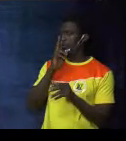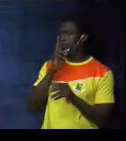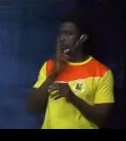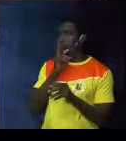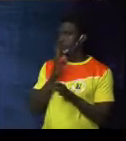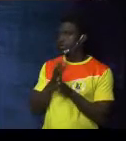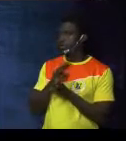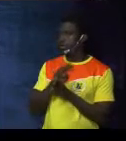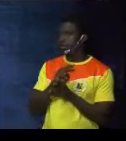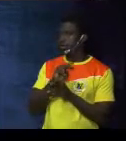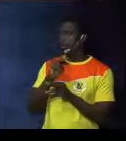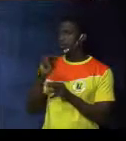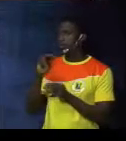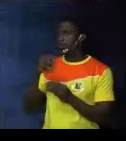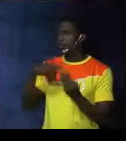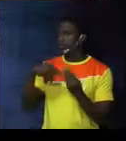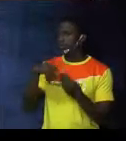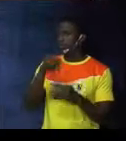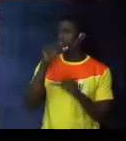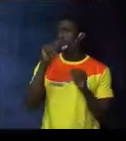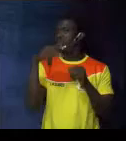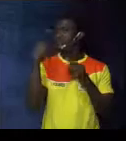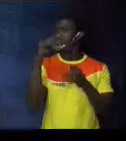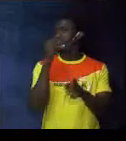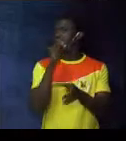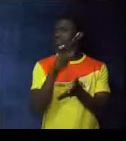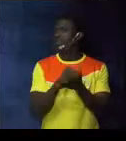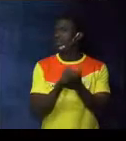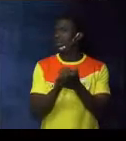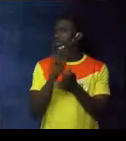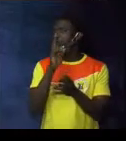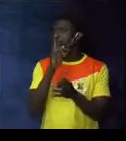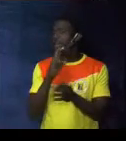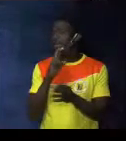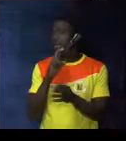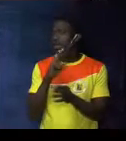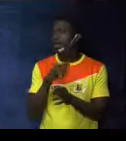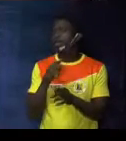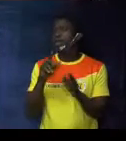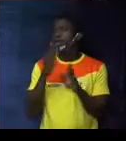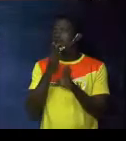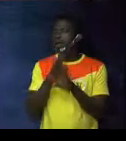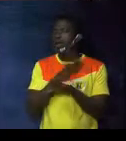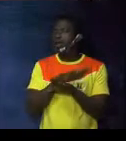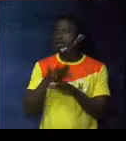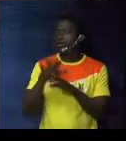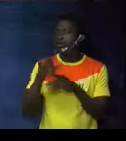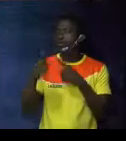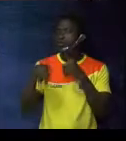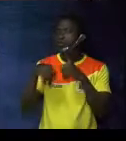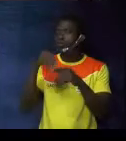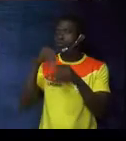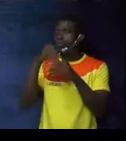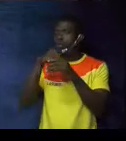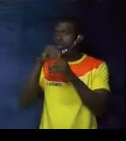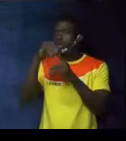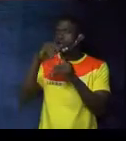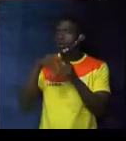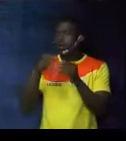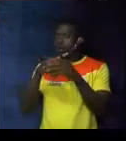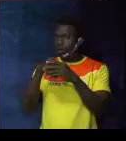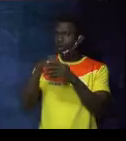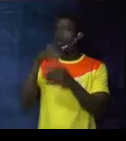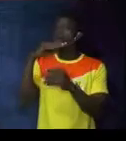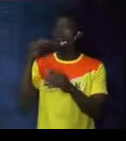move. As it goes around, you can see that the red line does not come into the circle, doesn't go outside the circle,